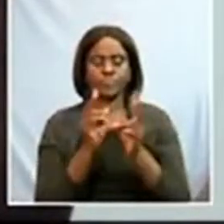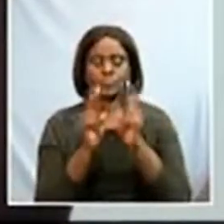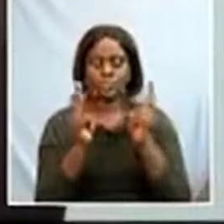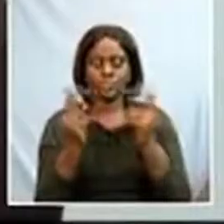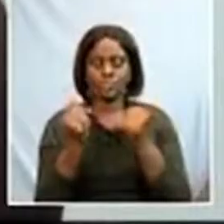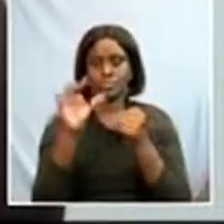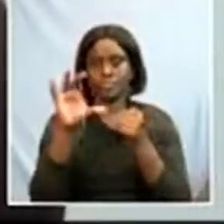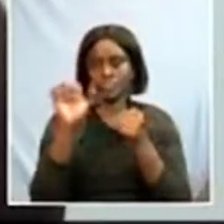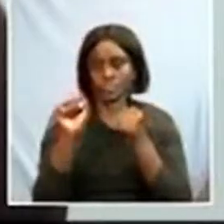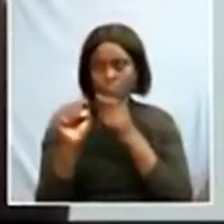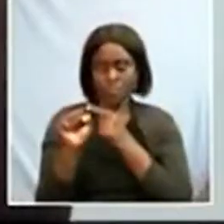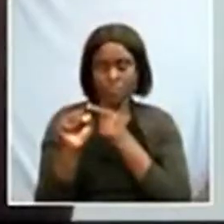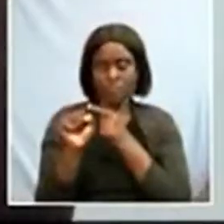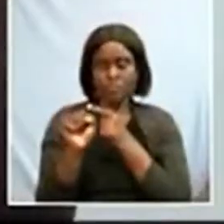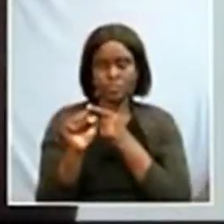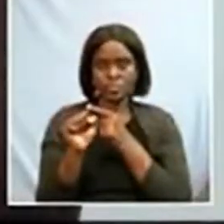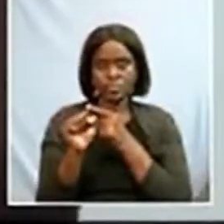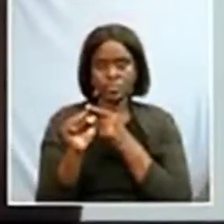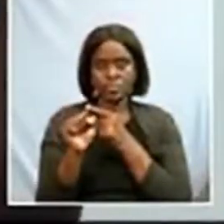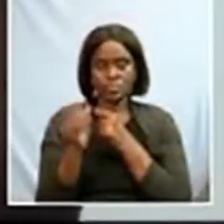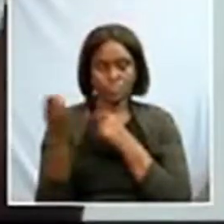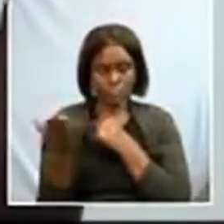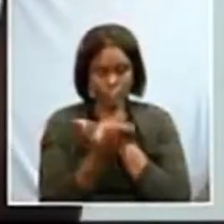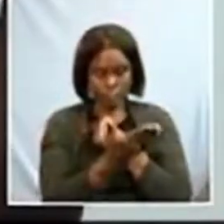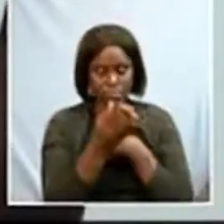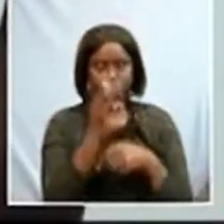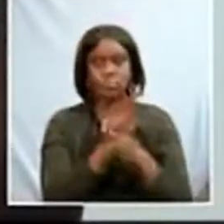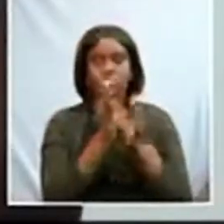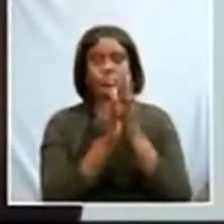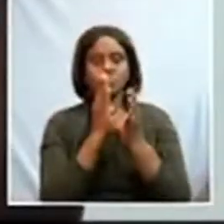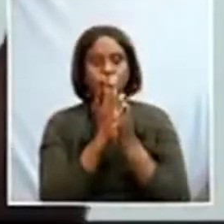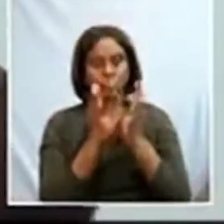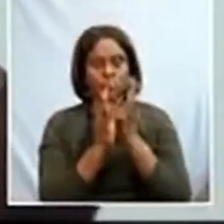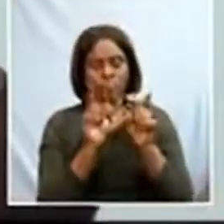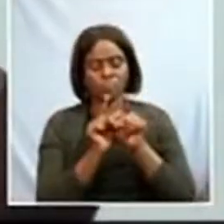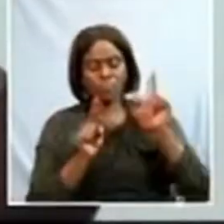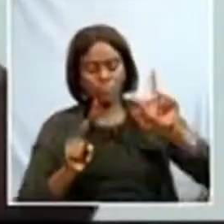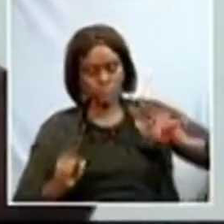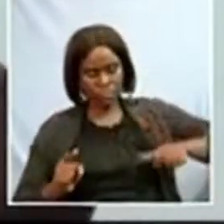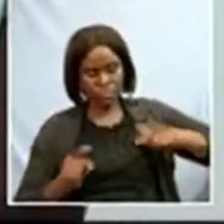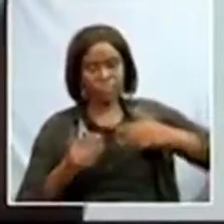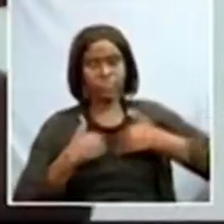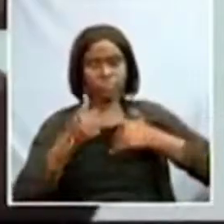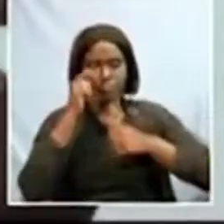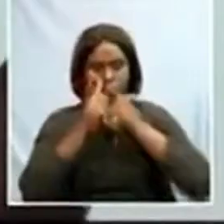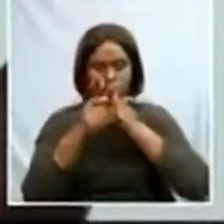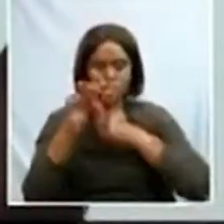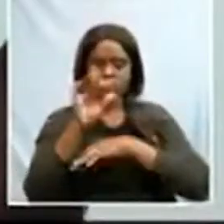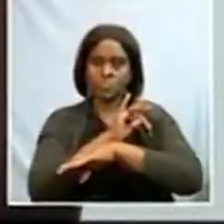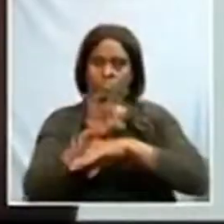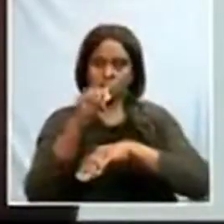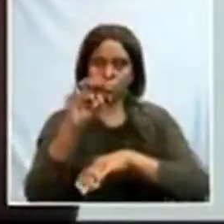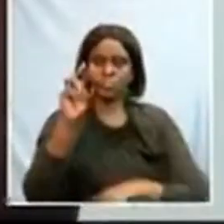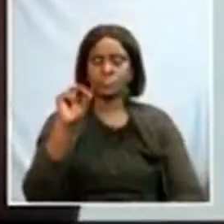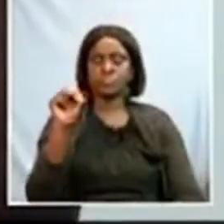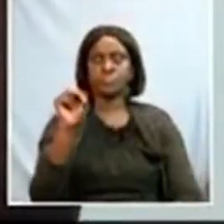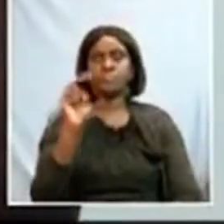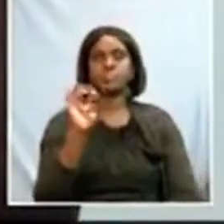So, CS, most of these contracts have delayed because of lack of